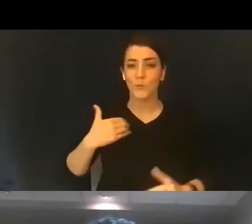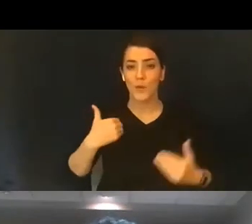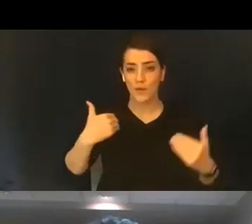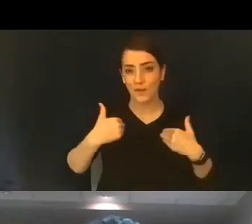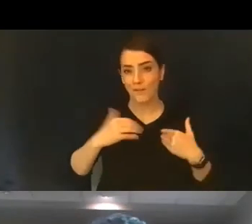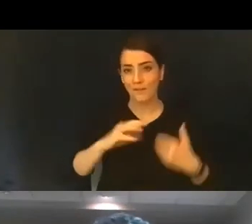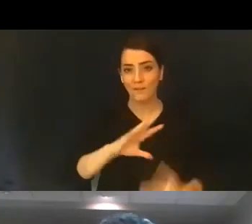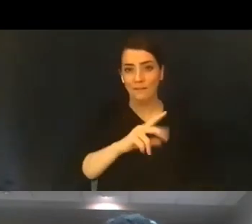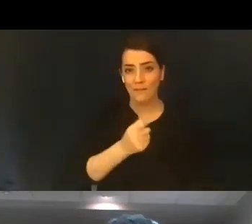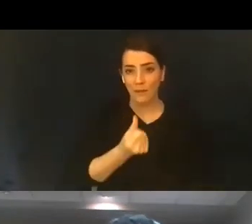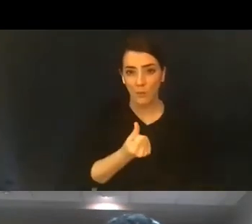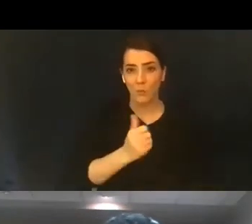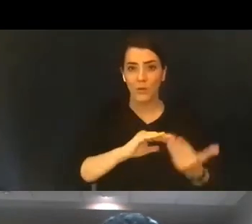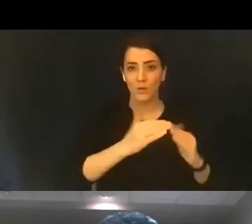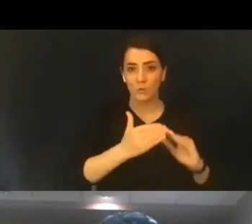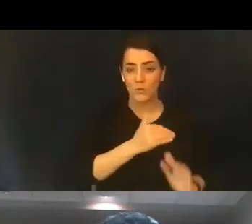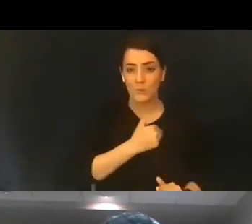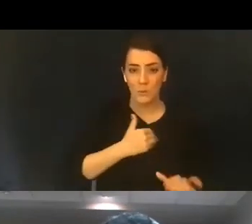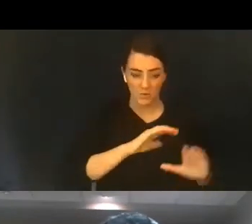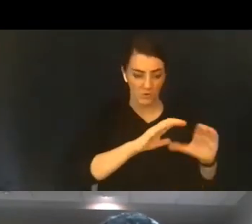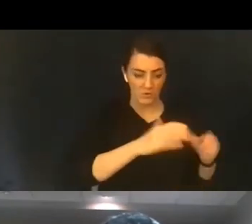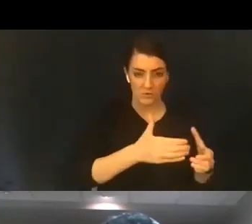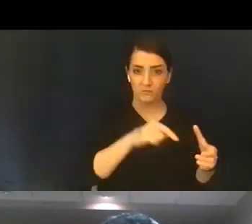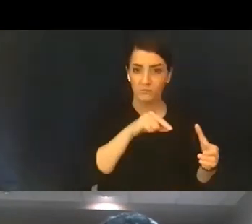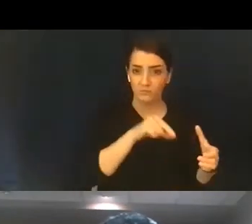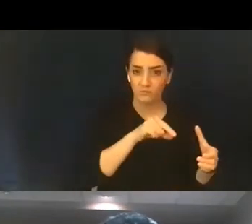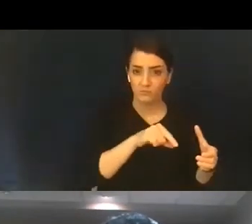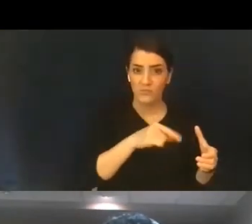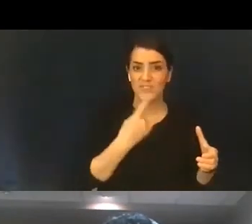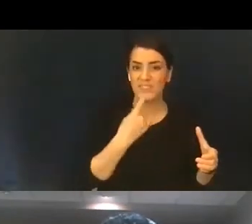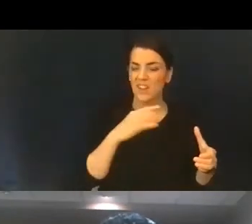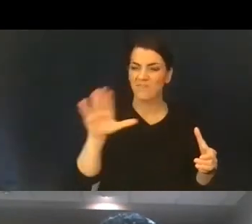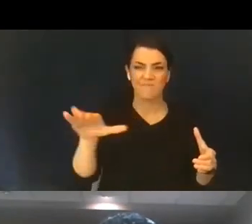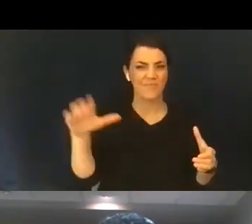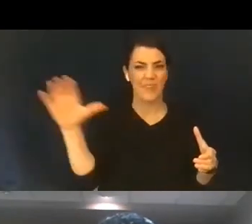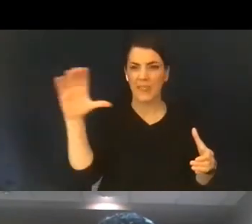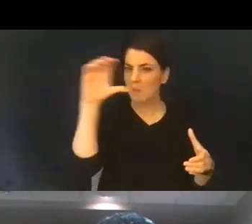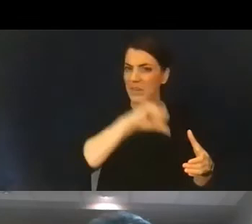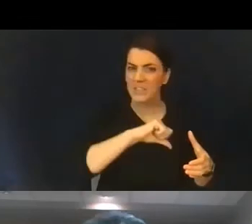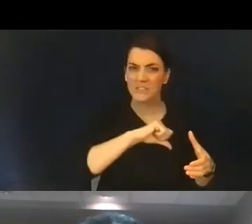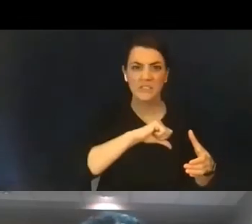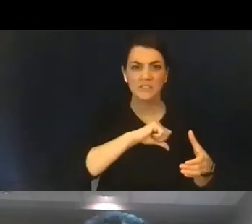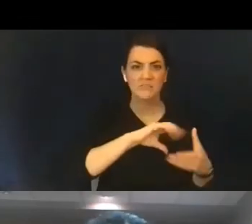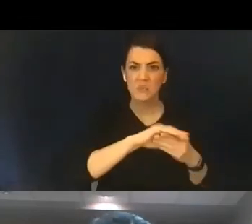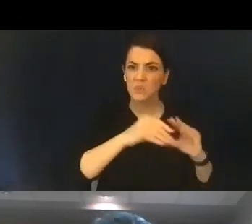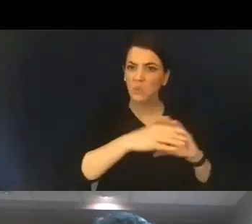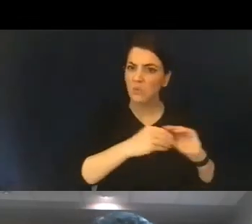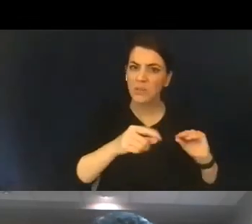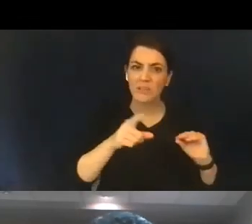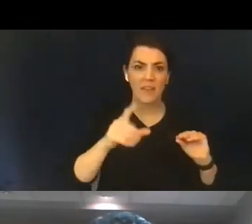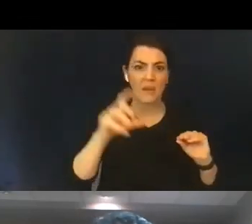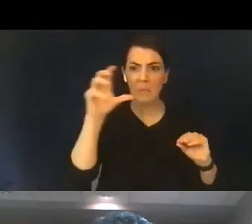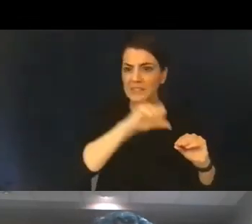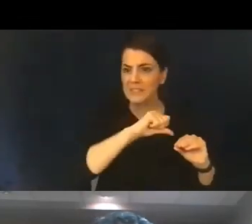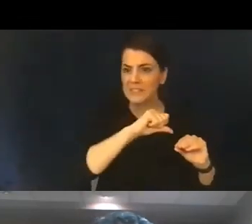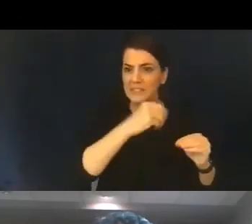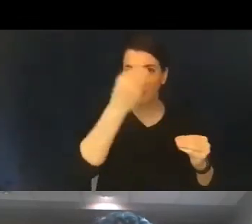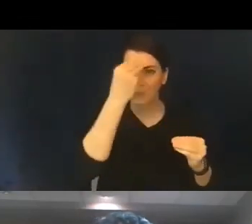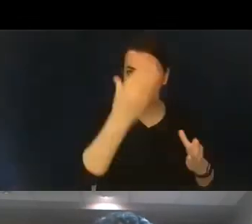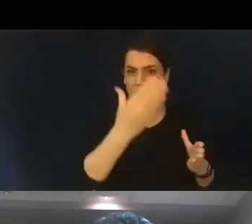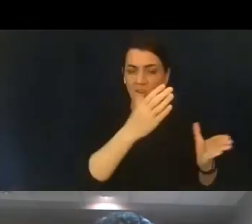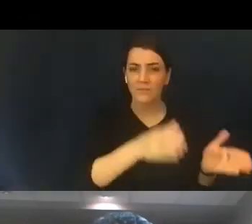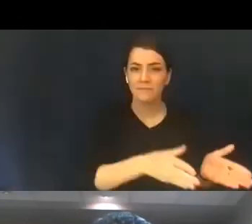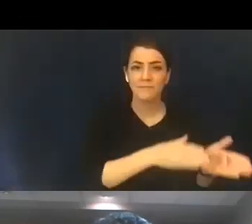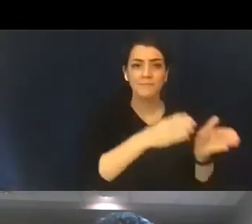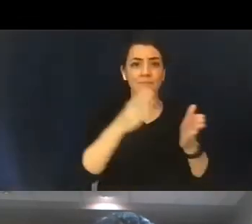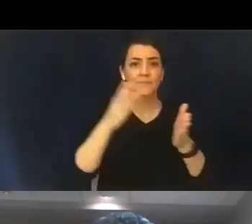storyline. Then you have the other side. You have from the perspective of a veteran, for example. So they would see,